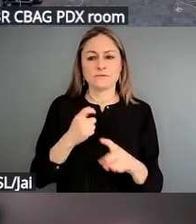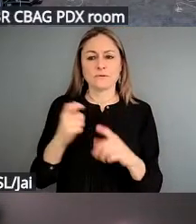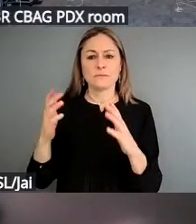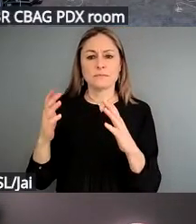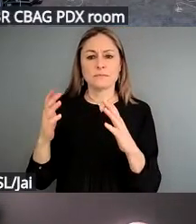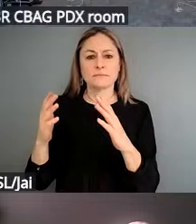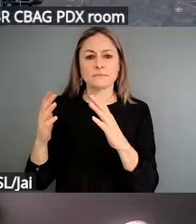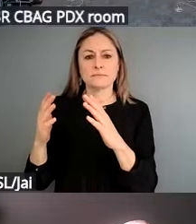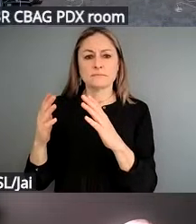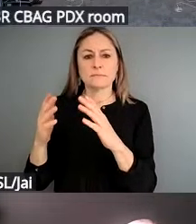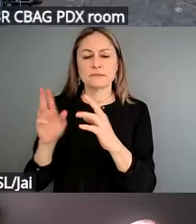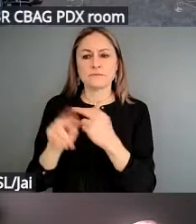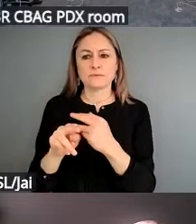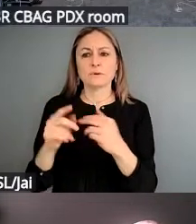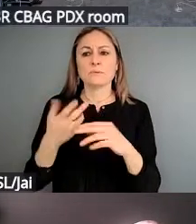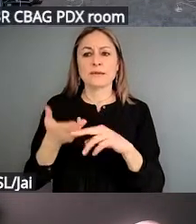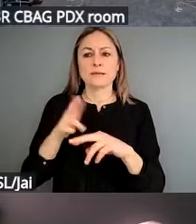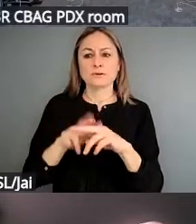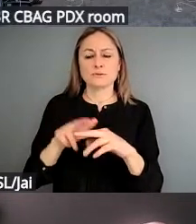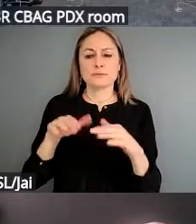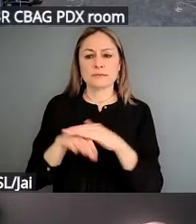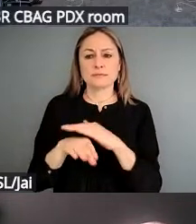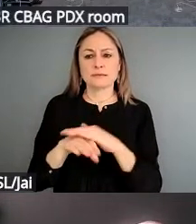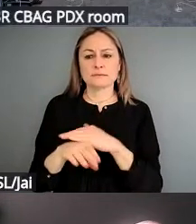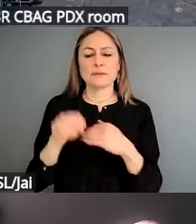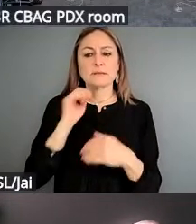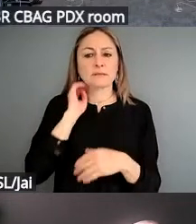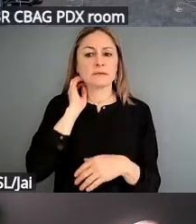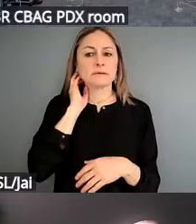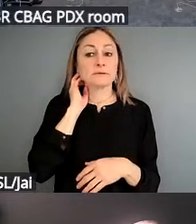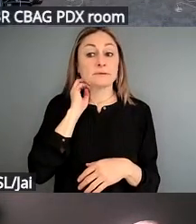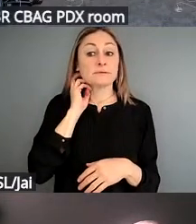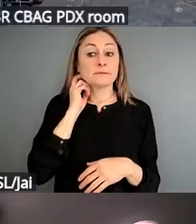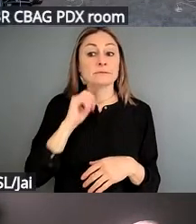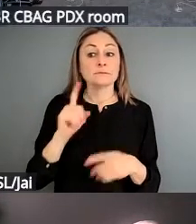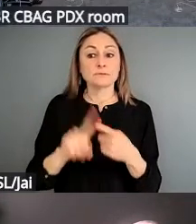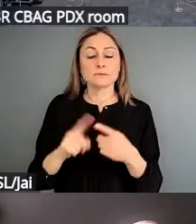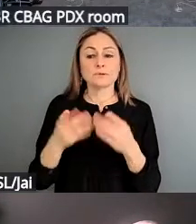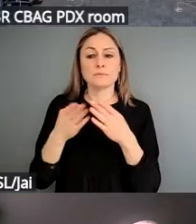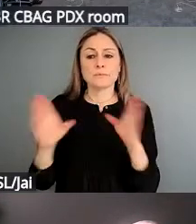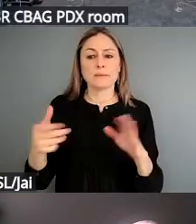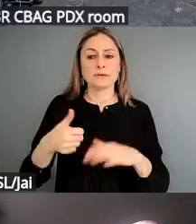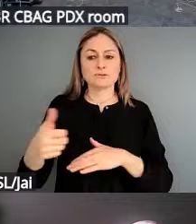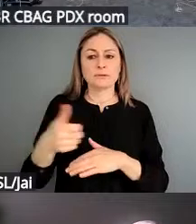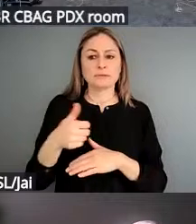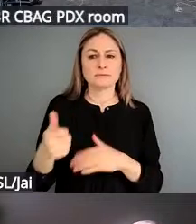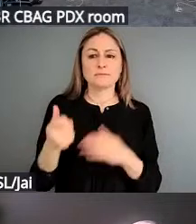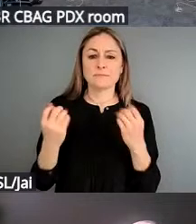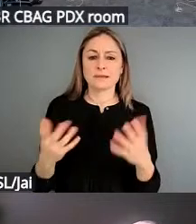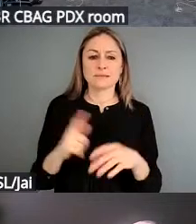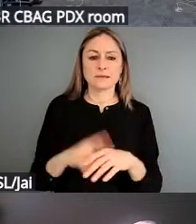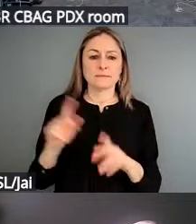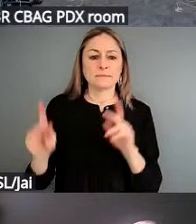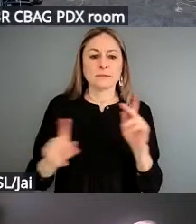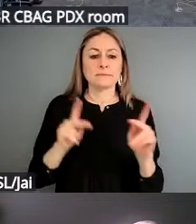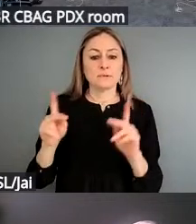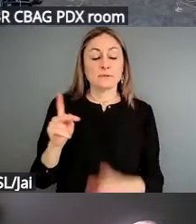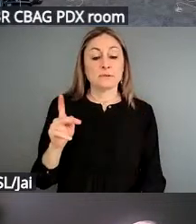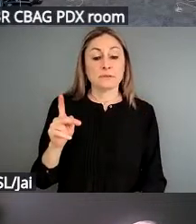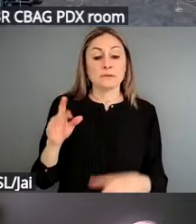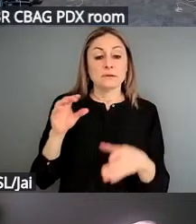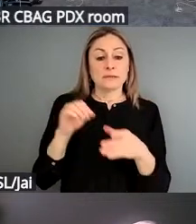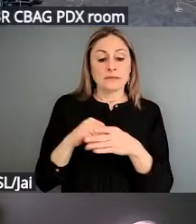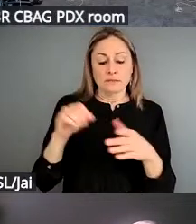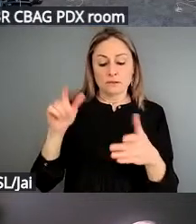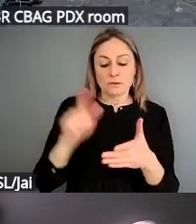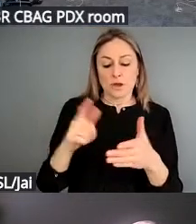increasing accessibility to public transit. A lot of times folks who are in low-income